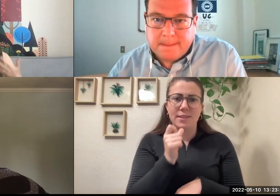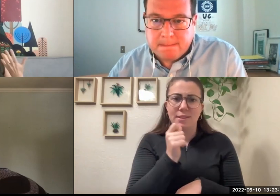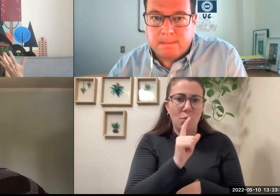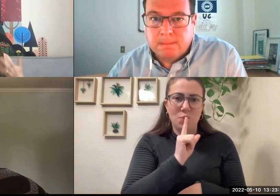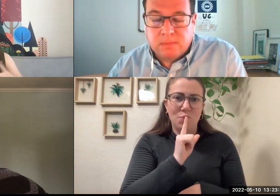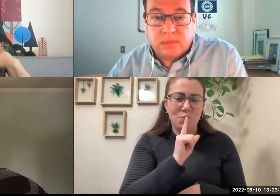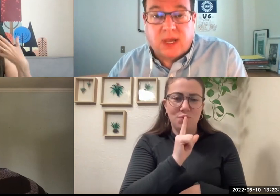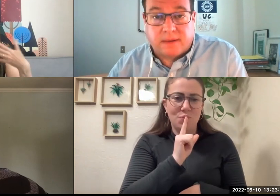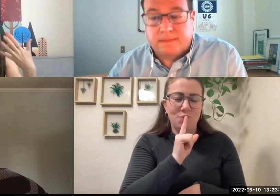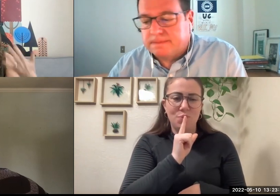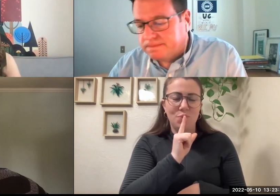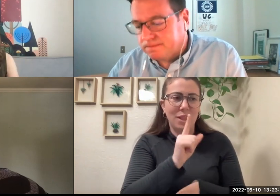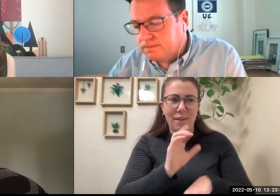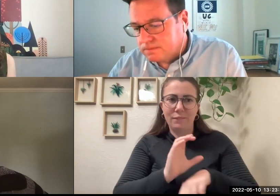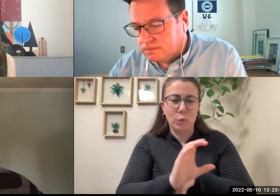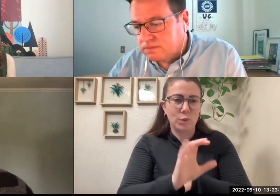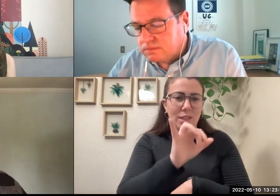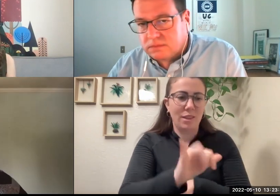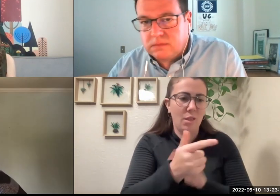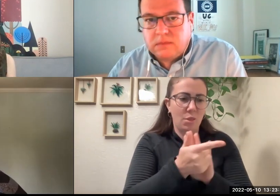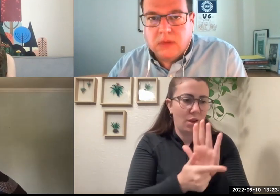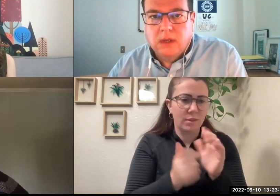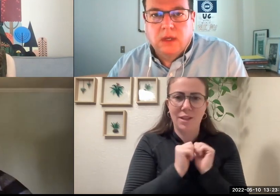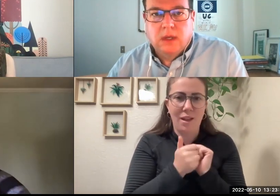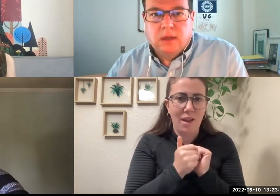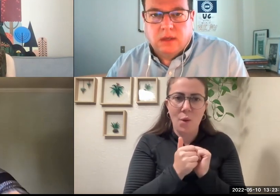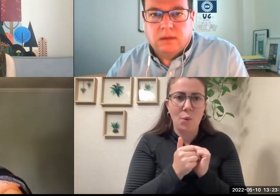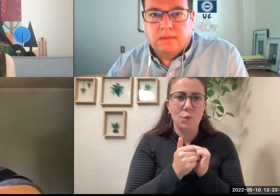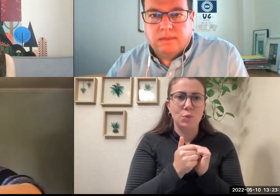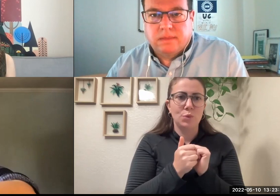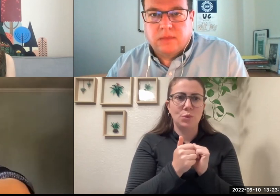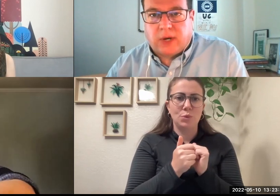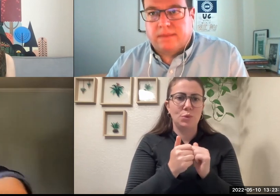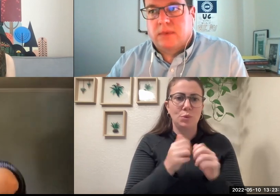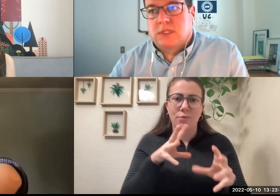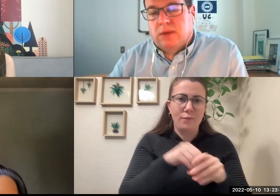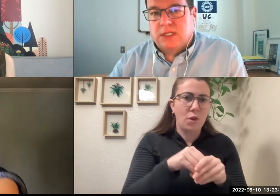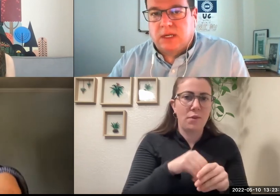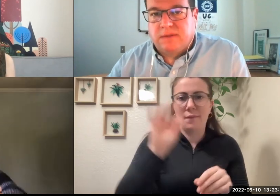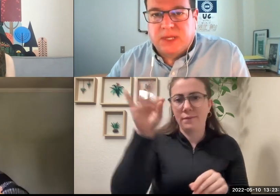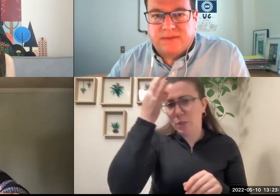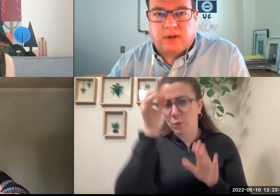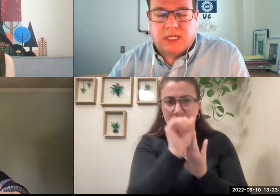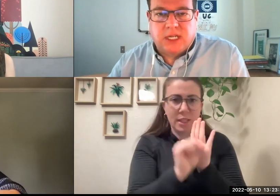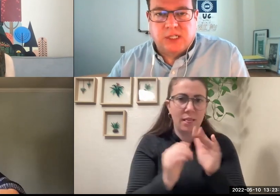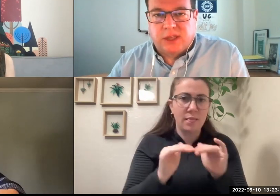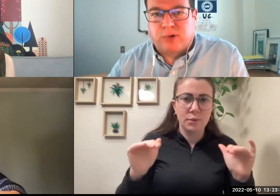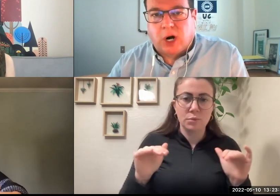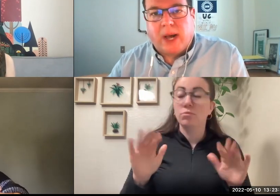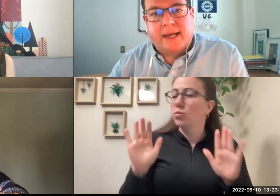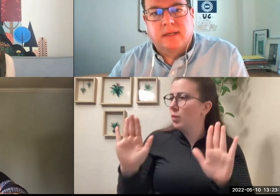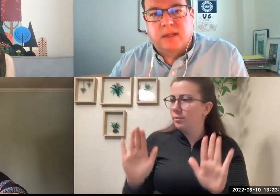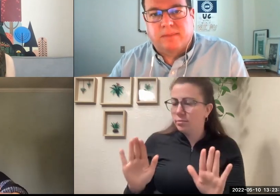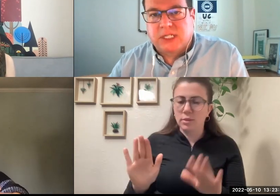make them meaningful. So what can be done at the federal and state levels to support unions? Great. So there's a piece of federal legislation called the